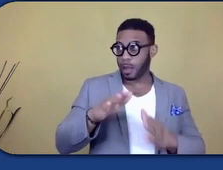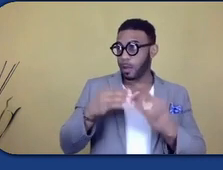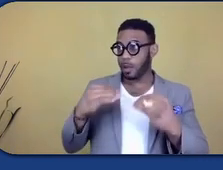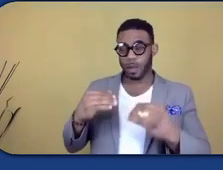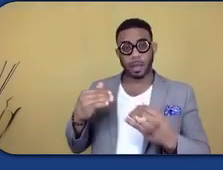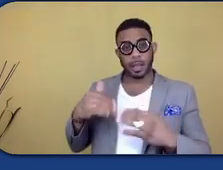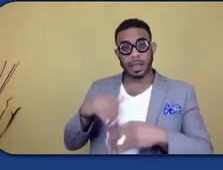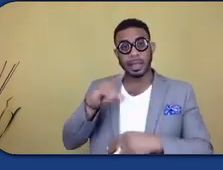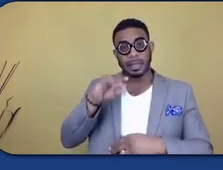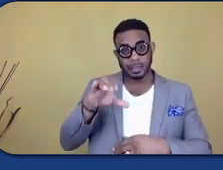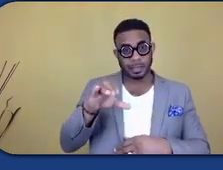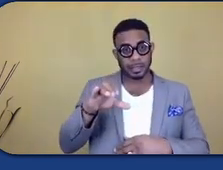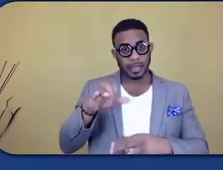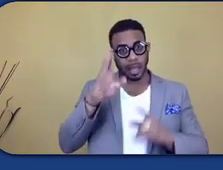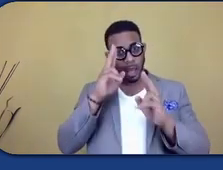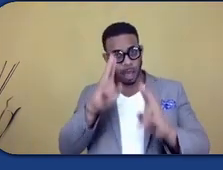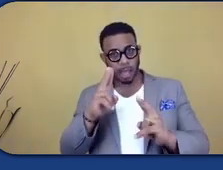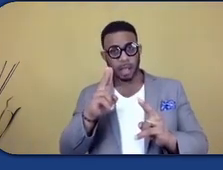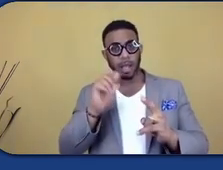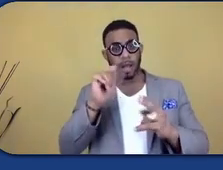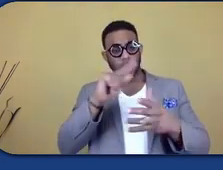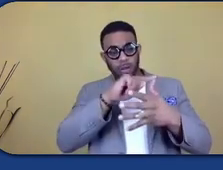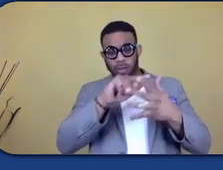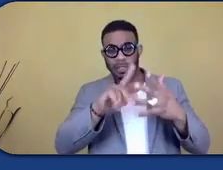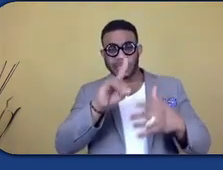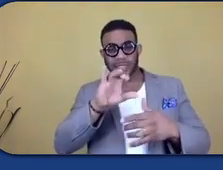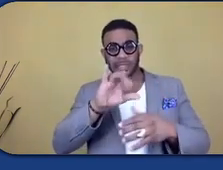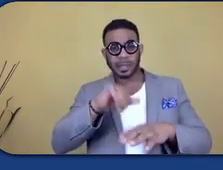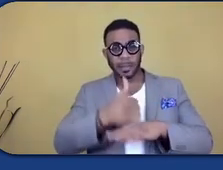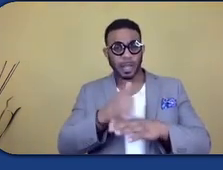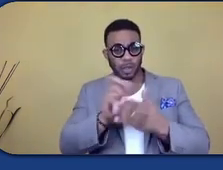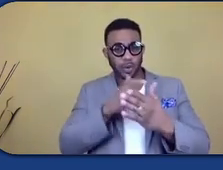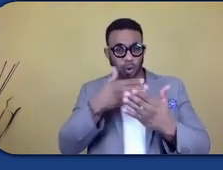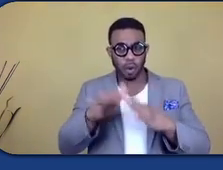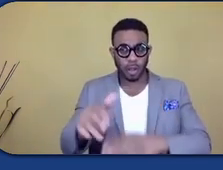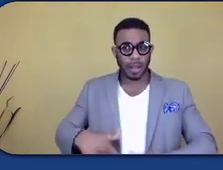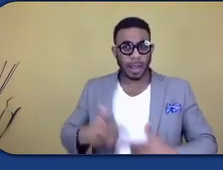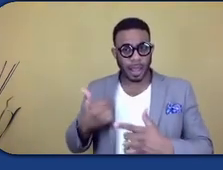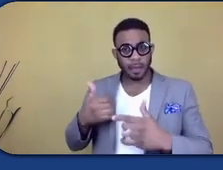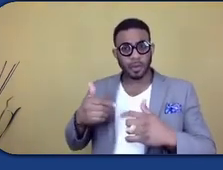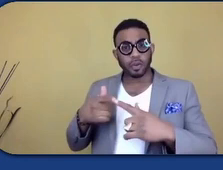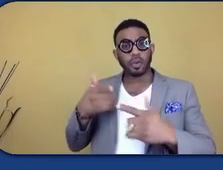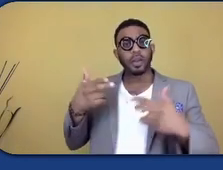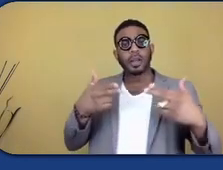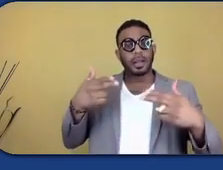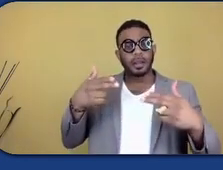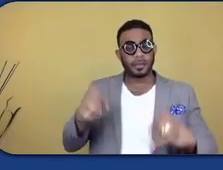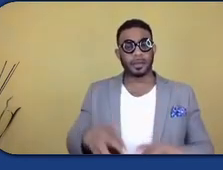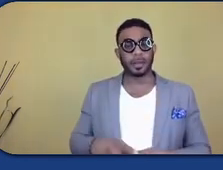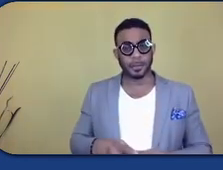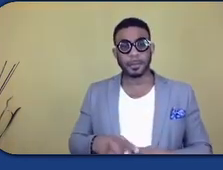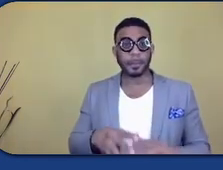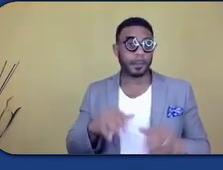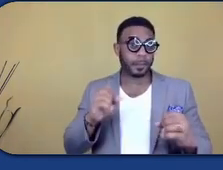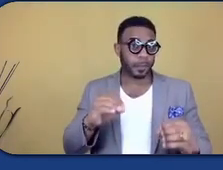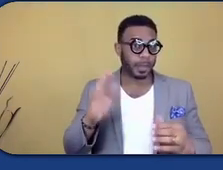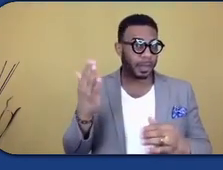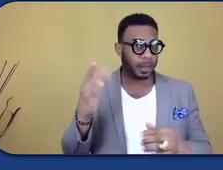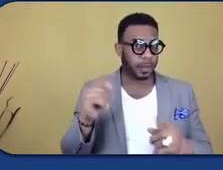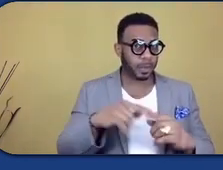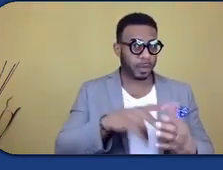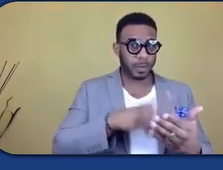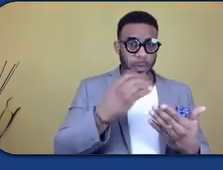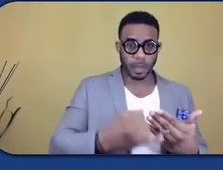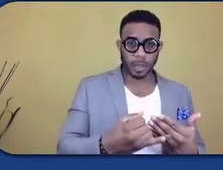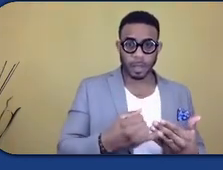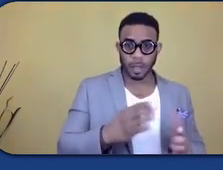Anacostia, D.C., and it's honoring the life of Charney Milton. She was a DC-based journalist who lost her life to gun violence.